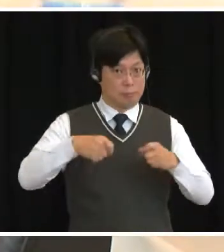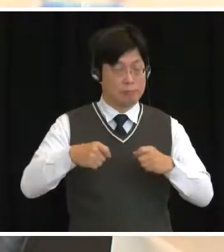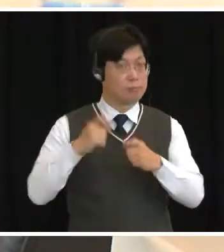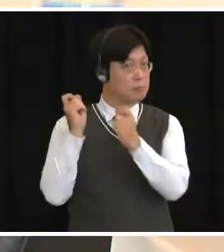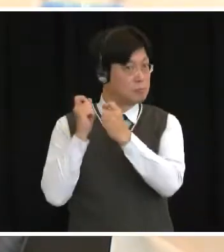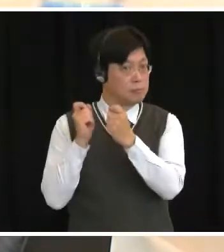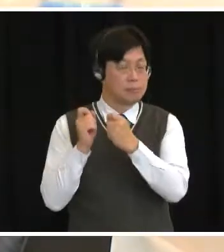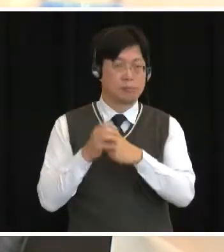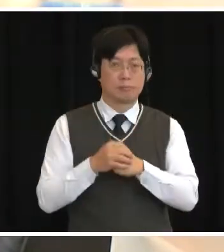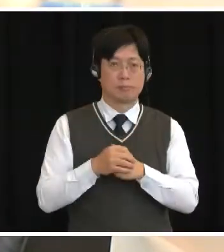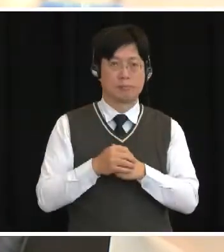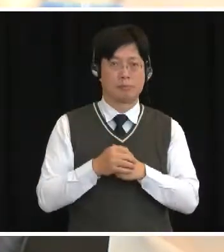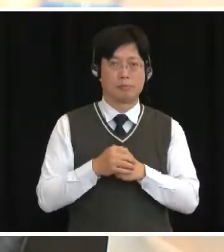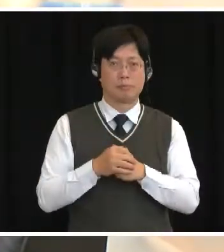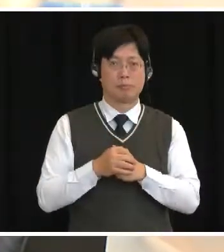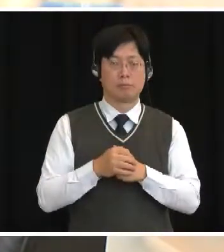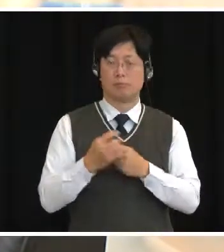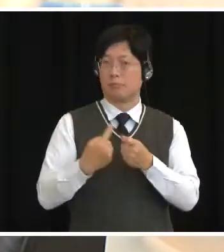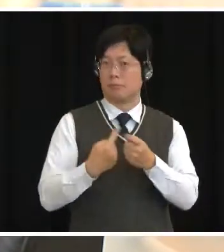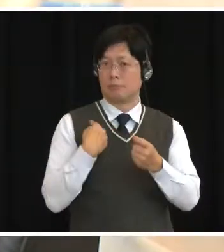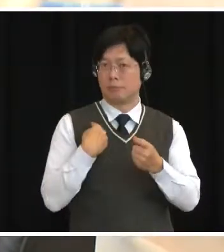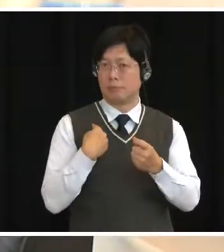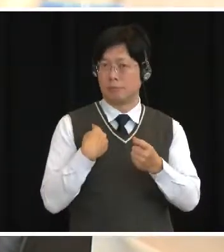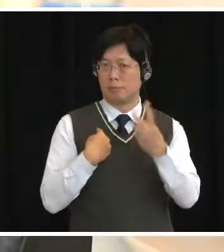In addition,